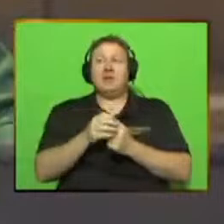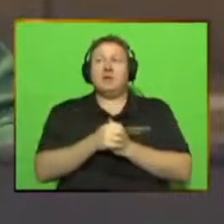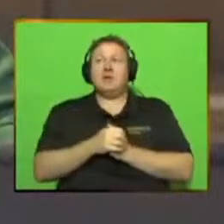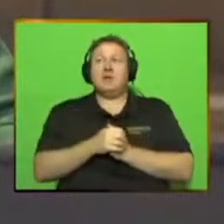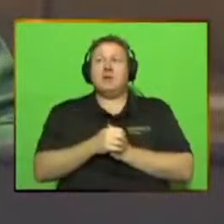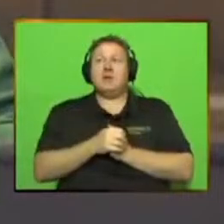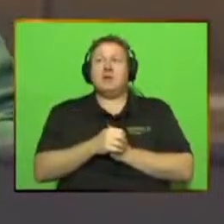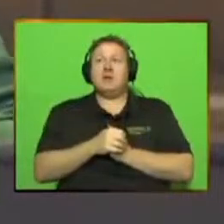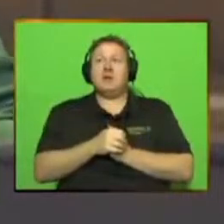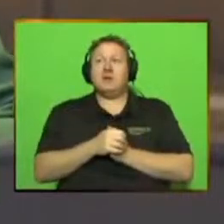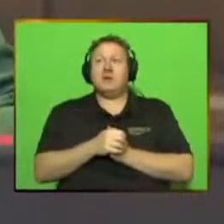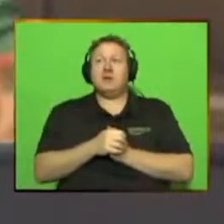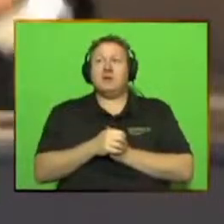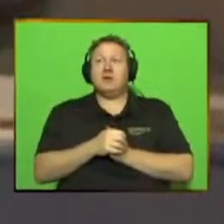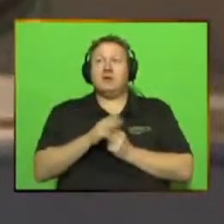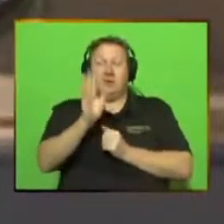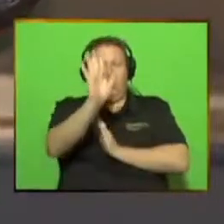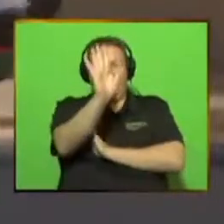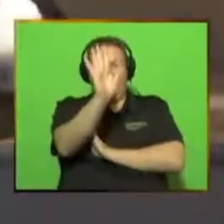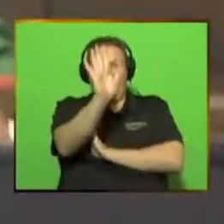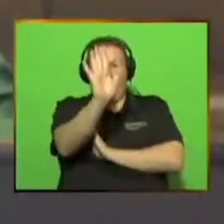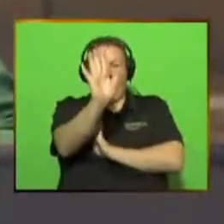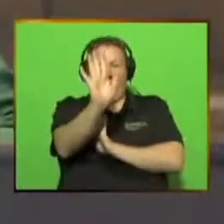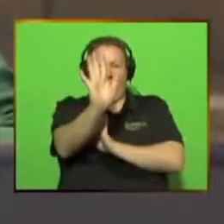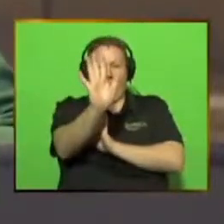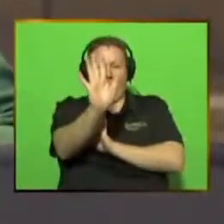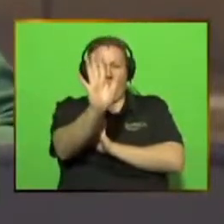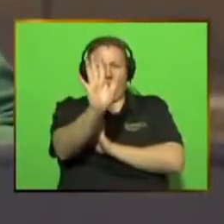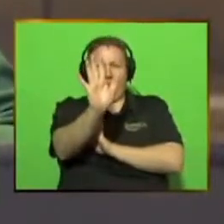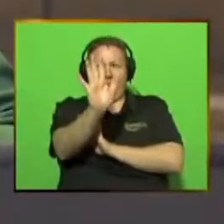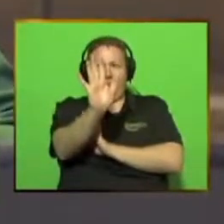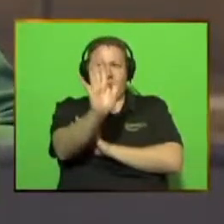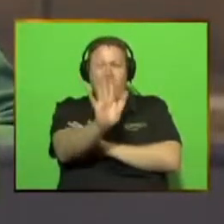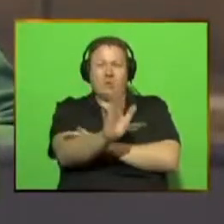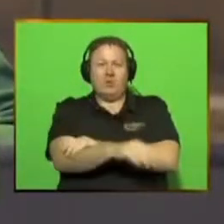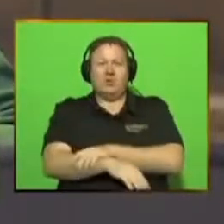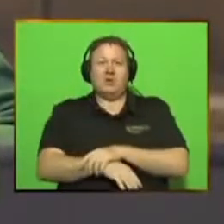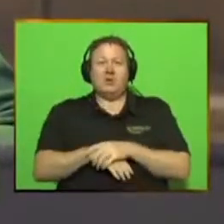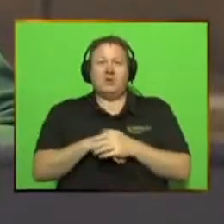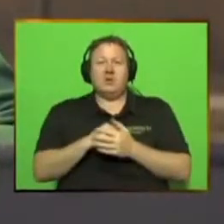second. Oh, hang on 1 second. I'll pick up the mic. Okay, fine.